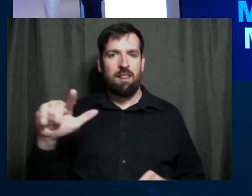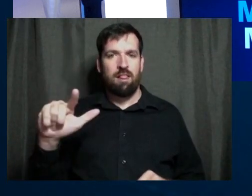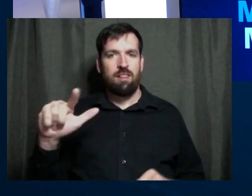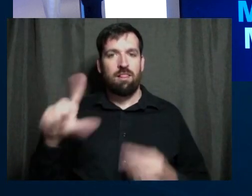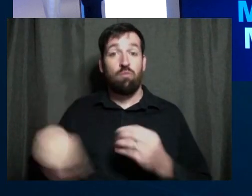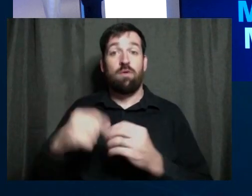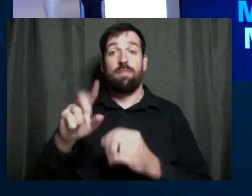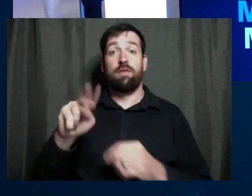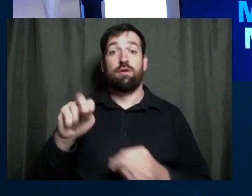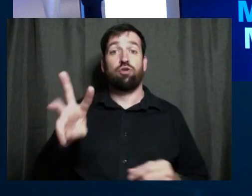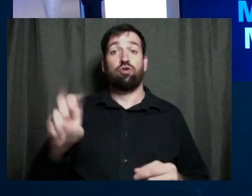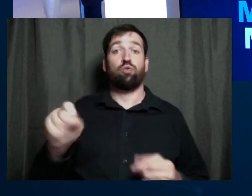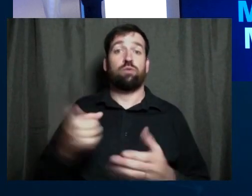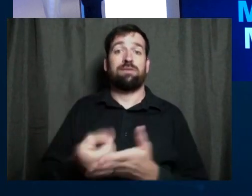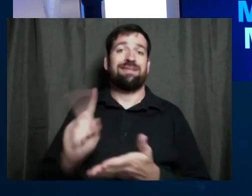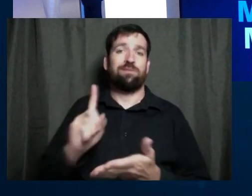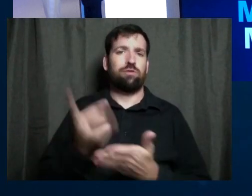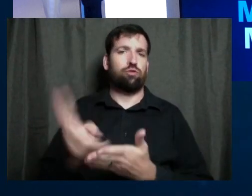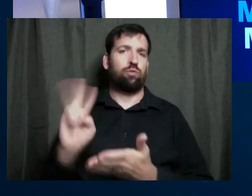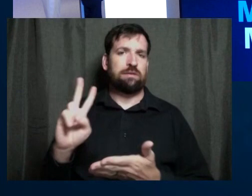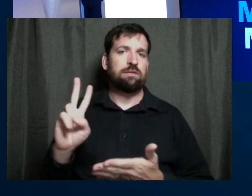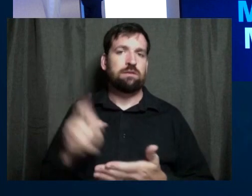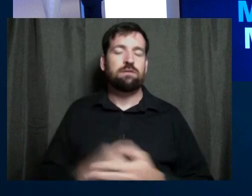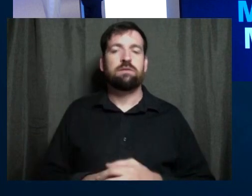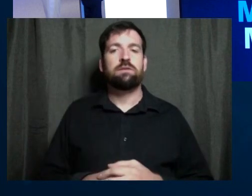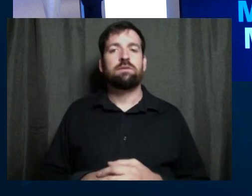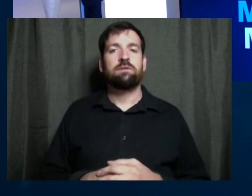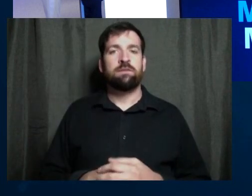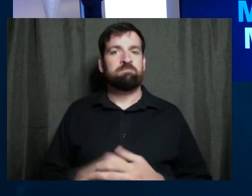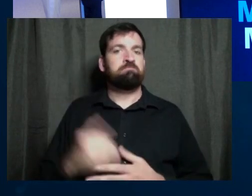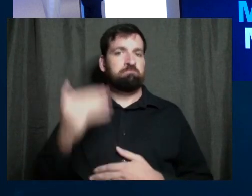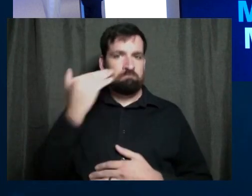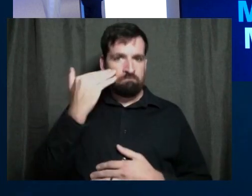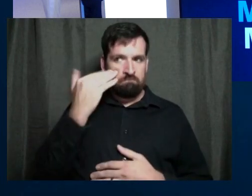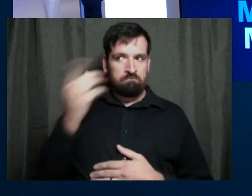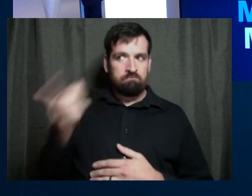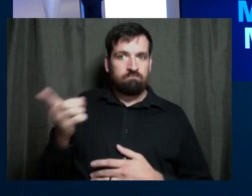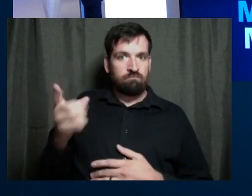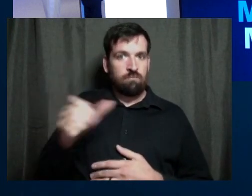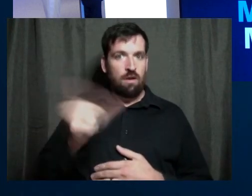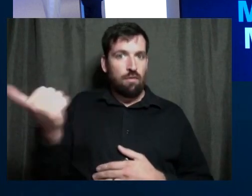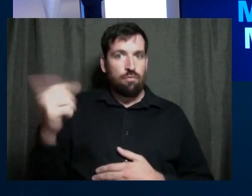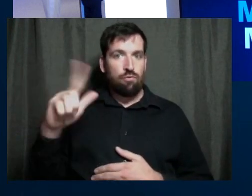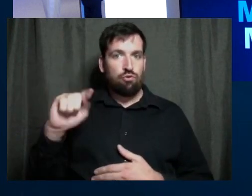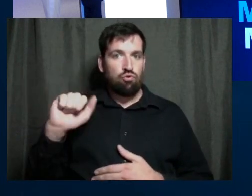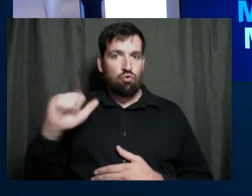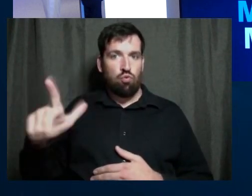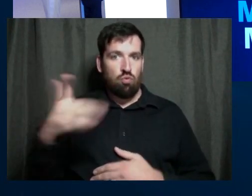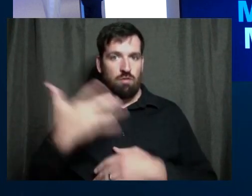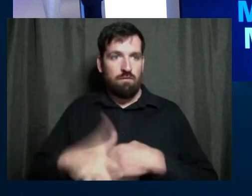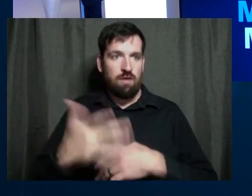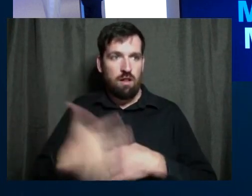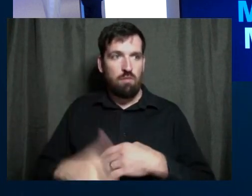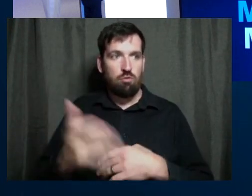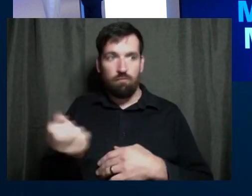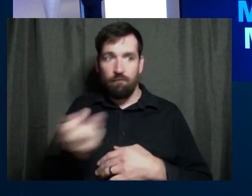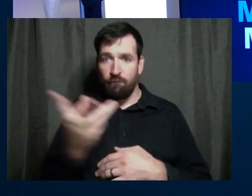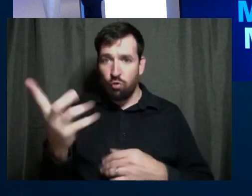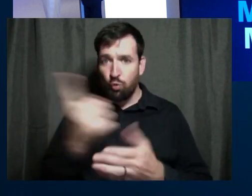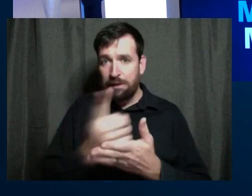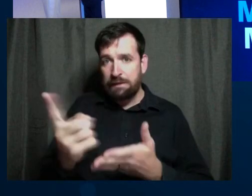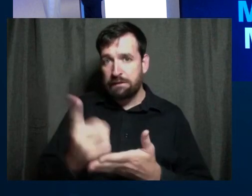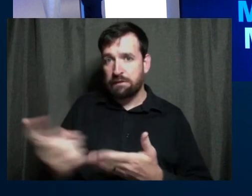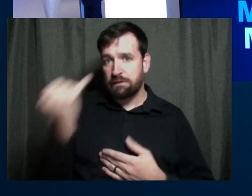came out last week or the week before, but just knowing that might be another tool in the arsenal in the next possibly few weeks or months if it's